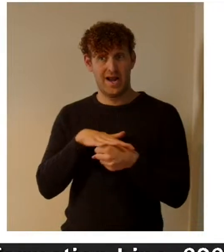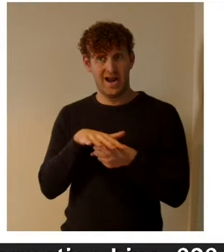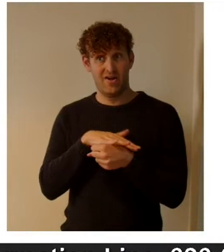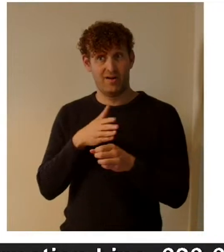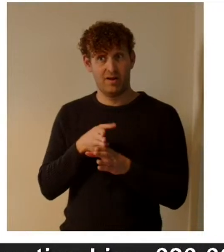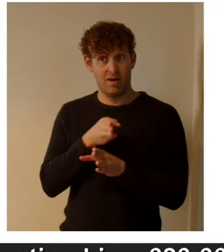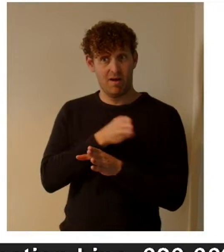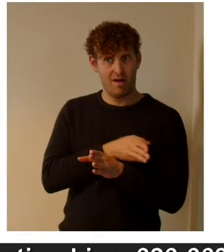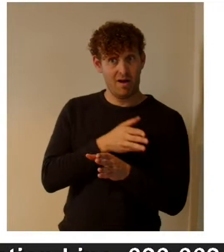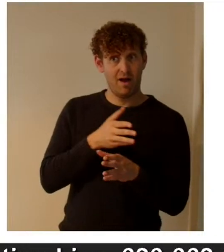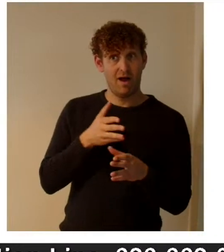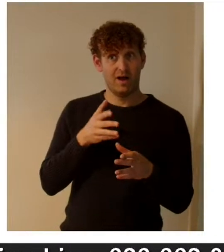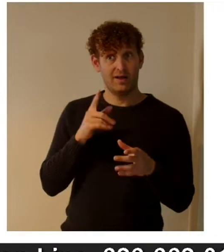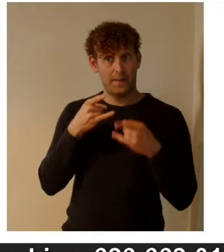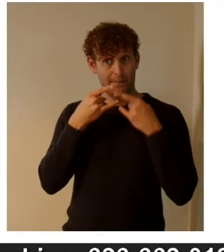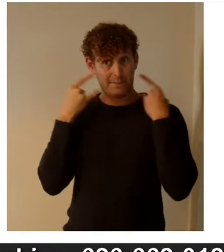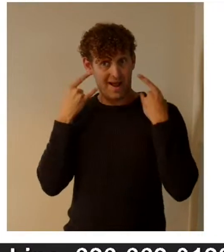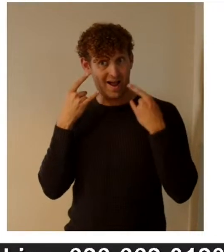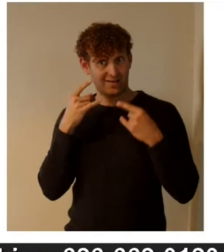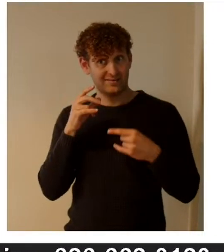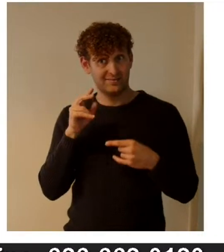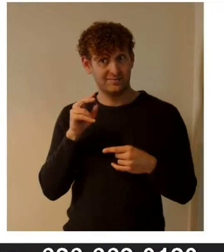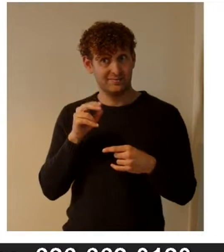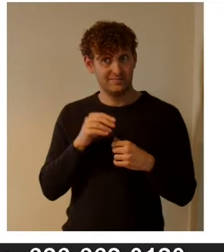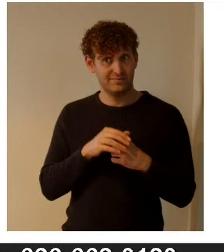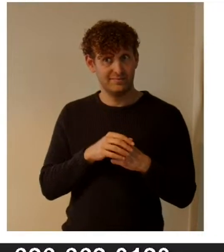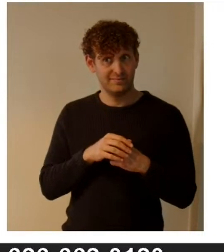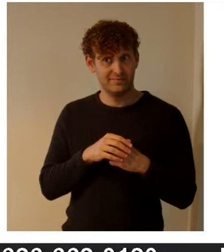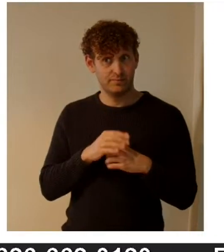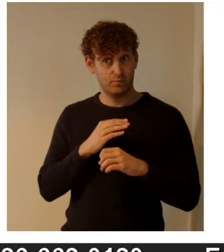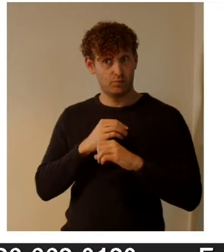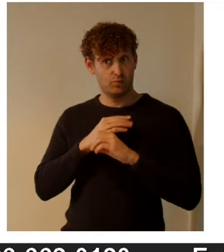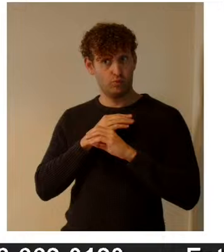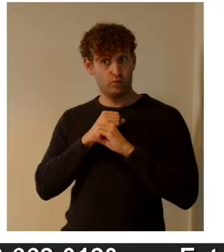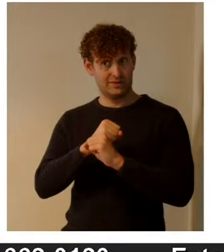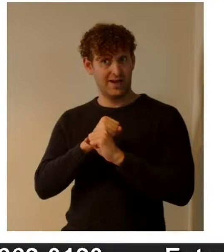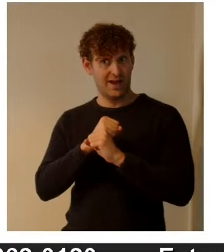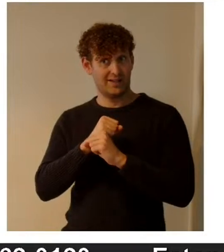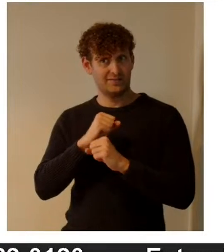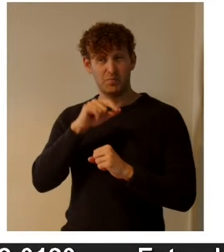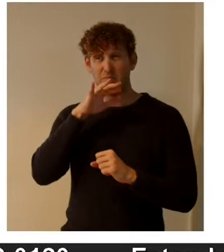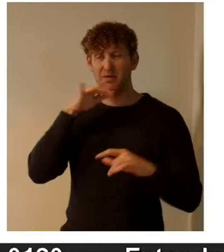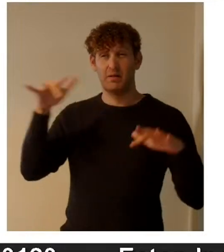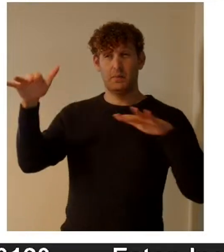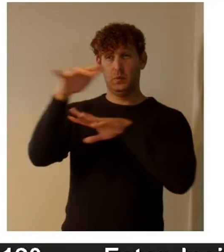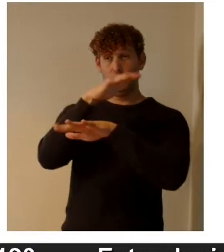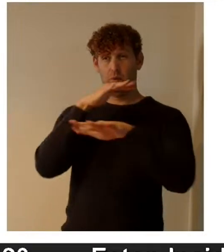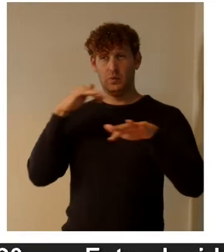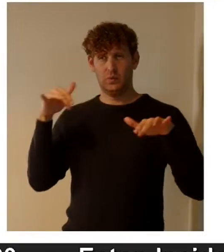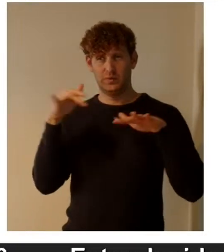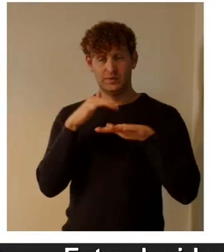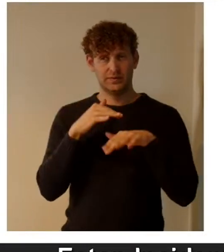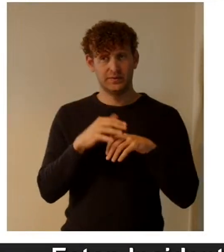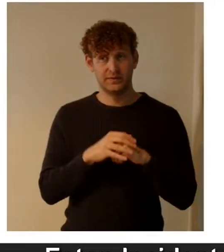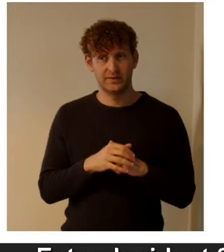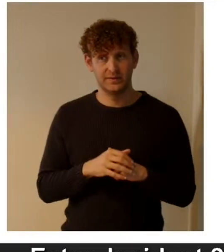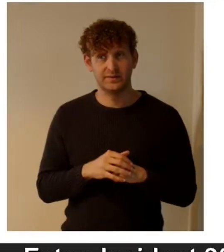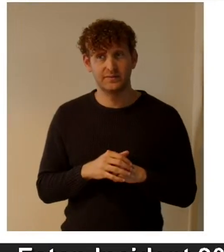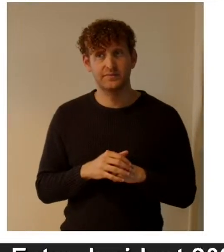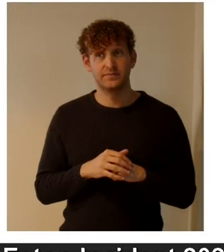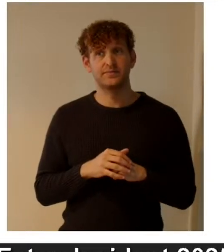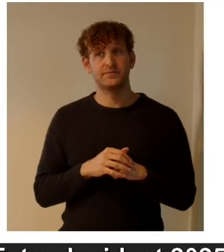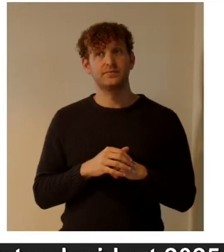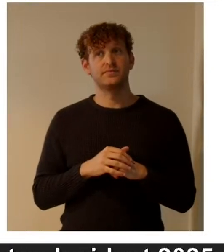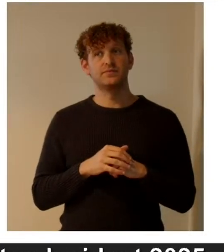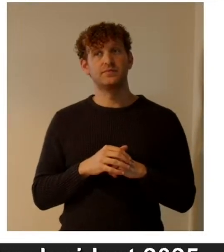to the N95 mask, that is to protect you from particulate matter 2.5. That is a little particle that is